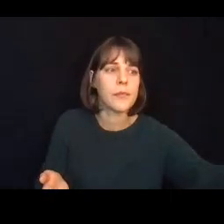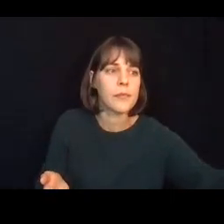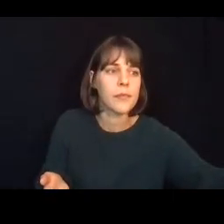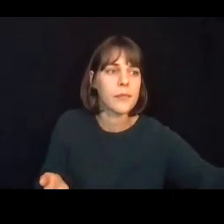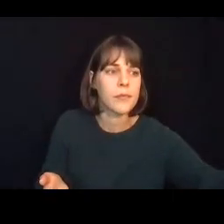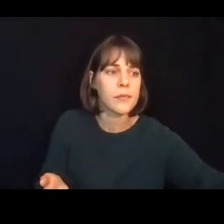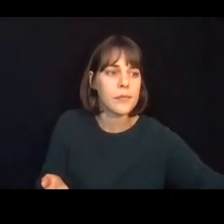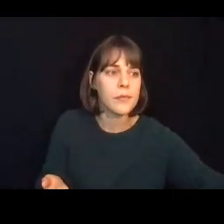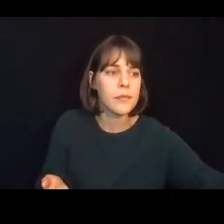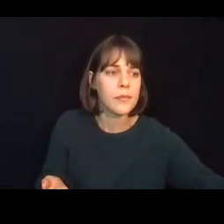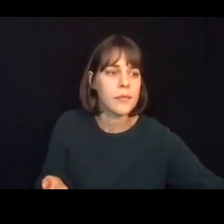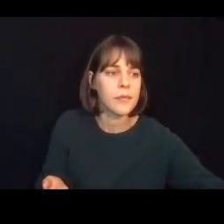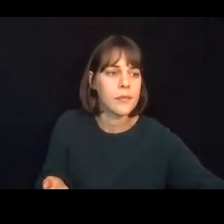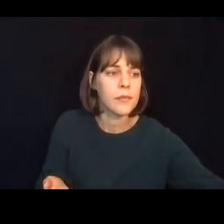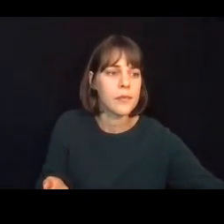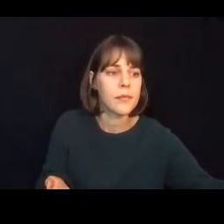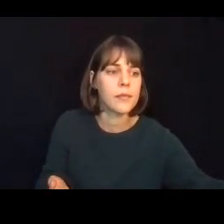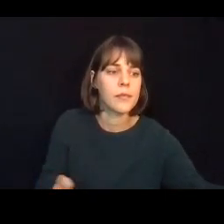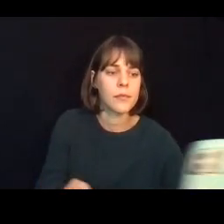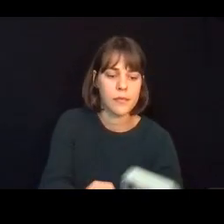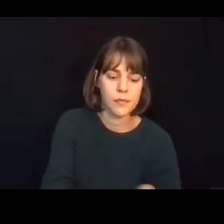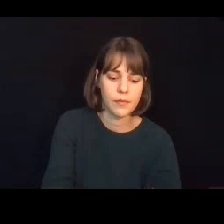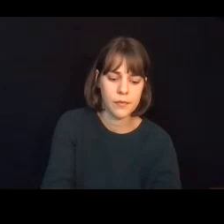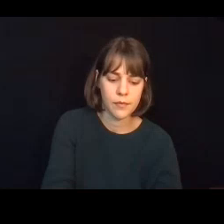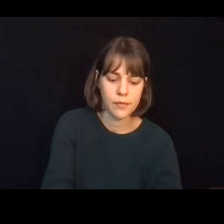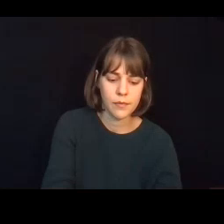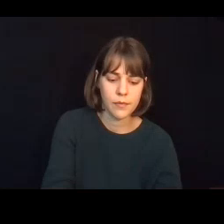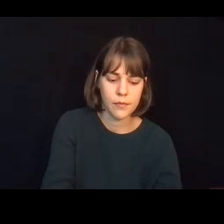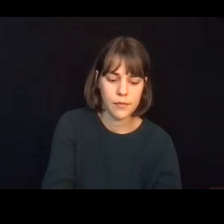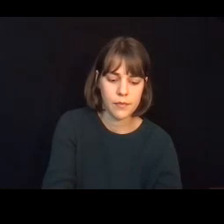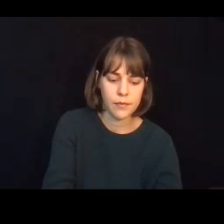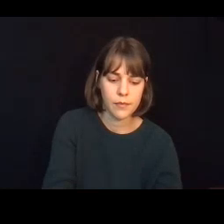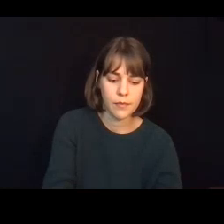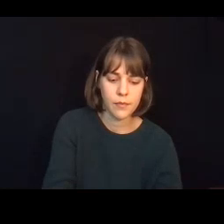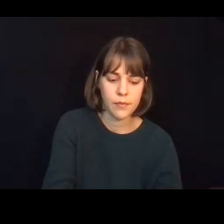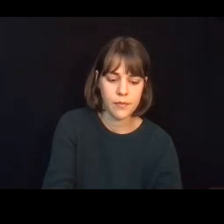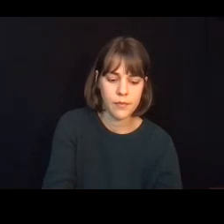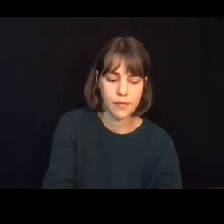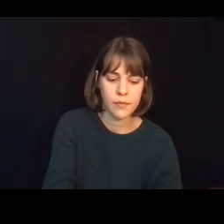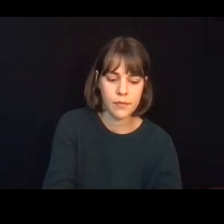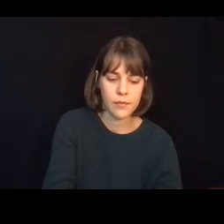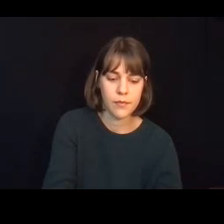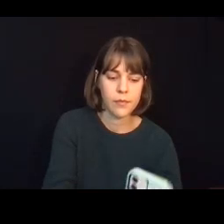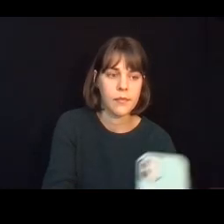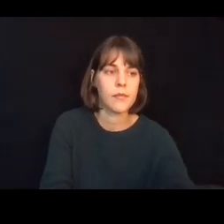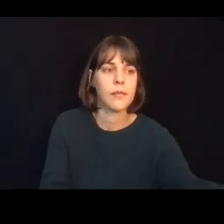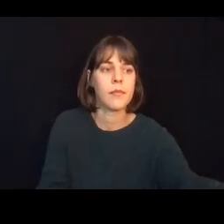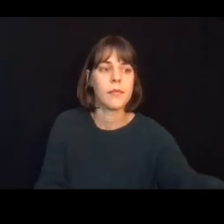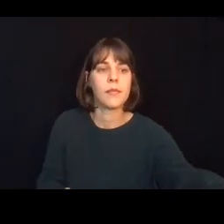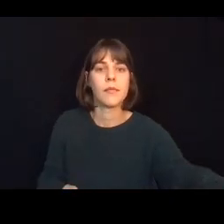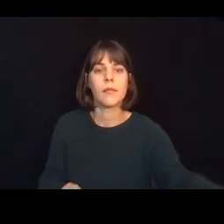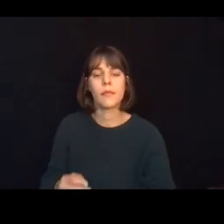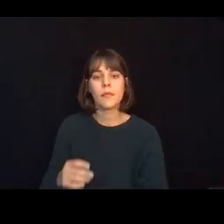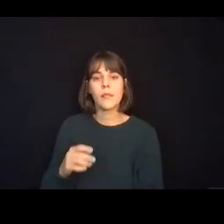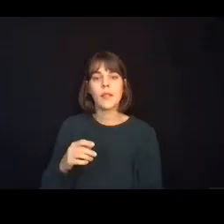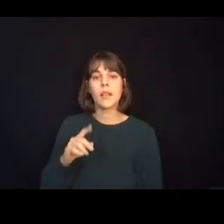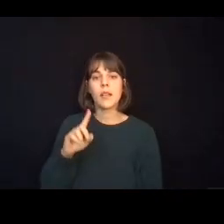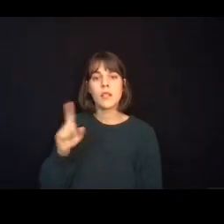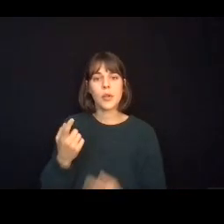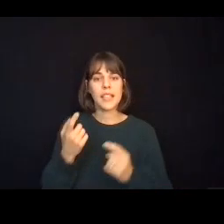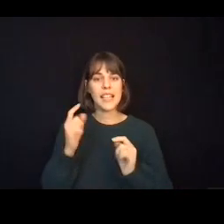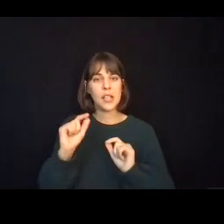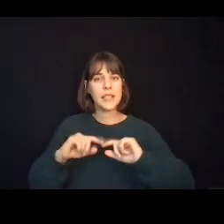Sorry, that is an excellent question, Dr. Purcell. This is one of the sources we use to reconcile on the fares. It's a little different on the rail than it is on